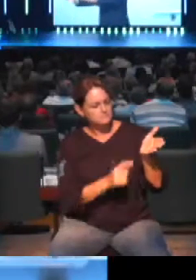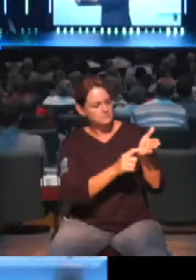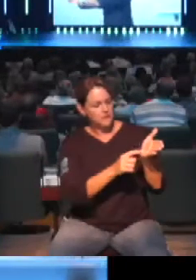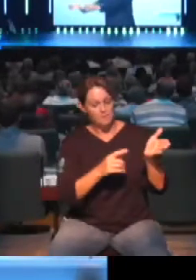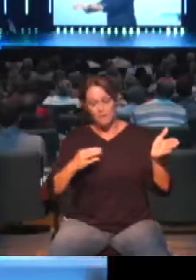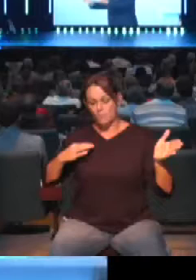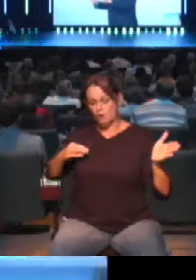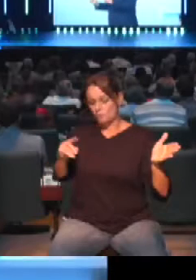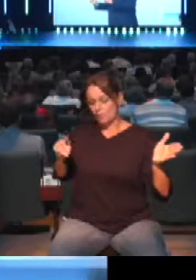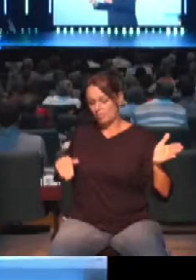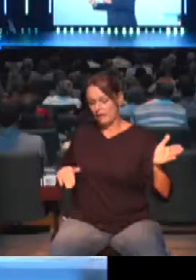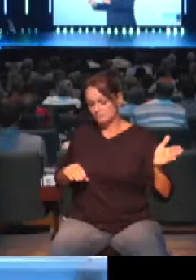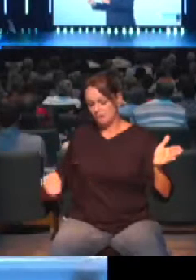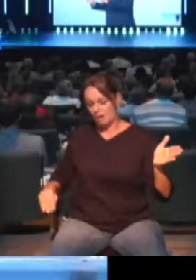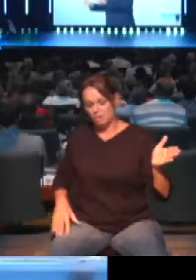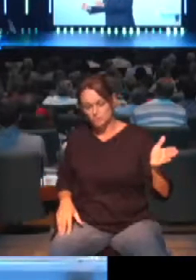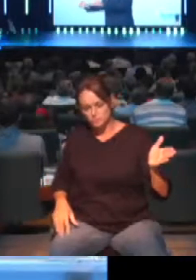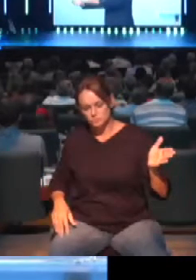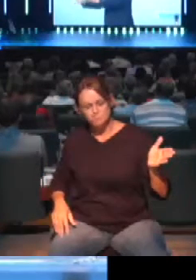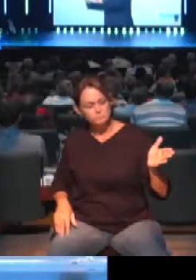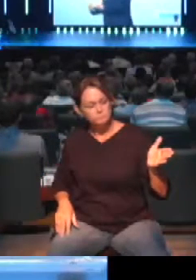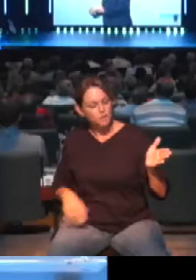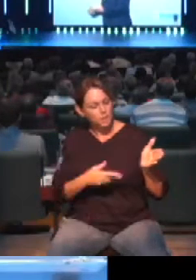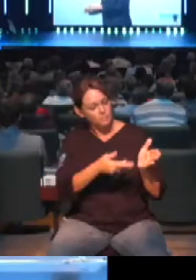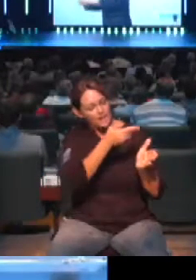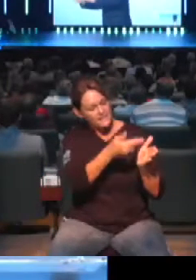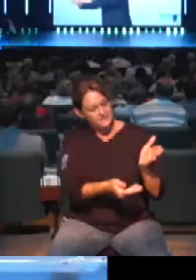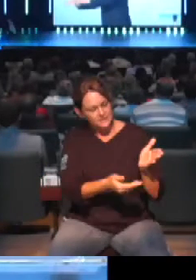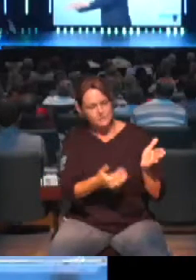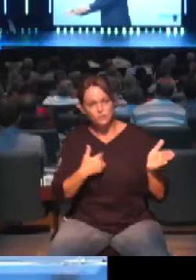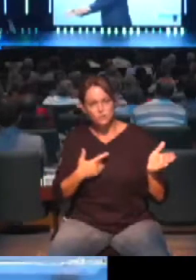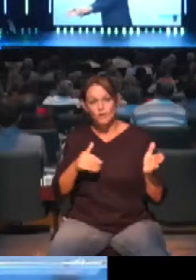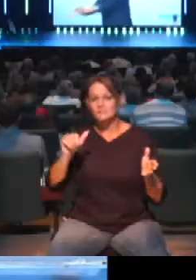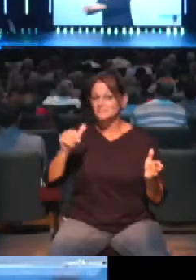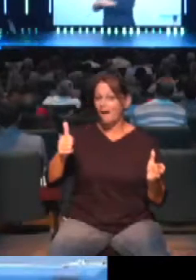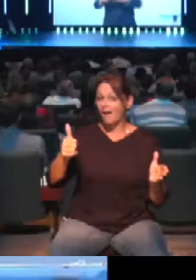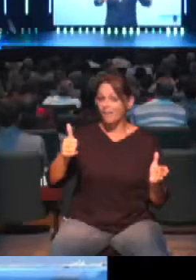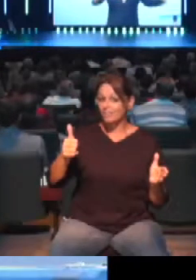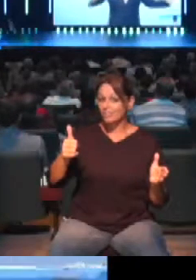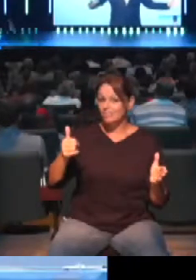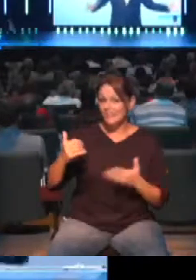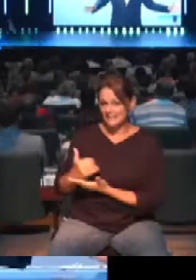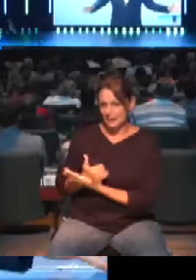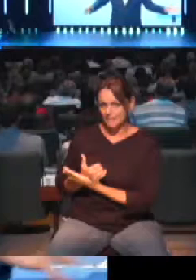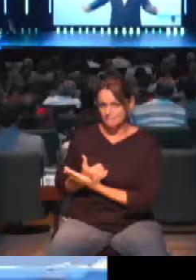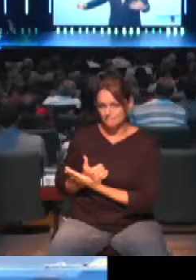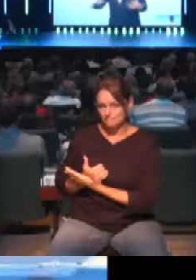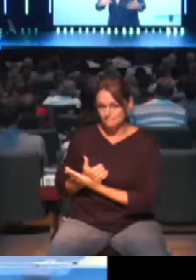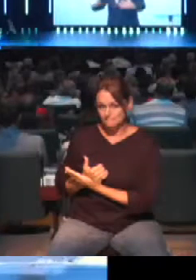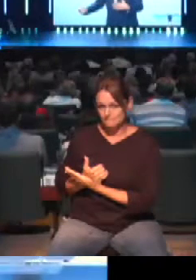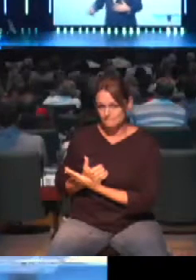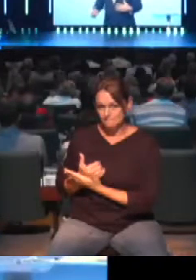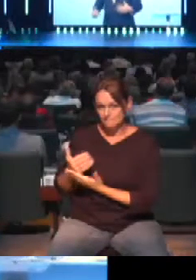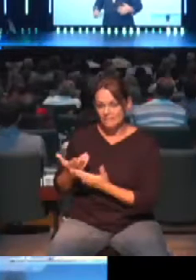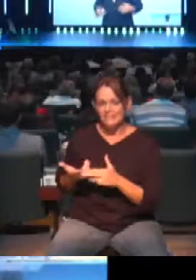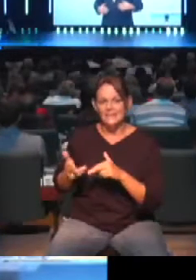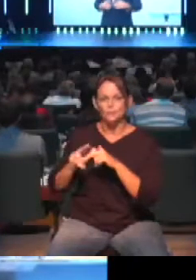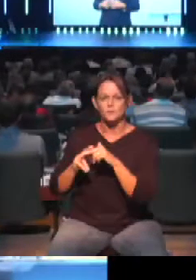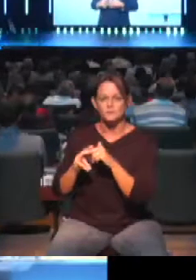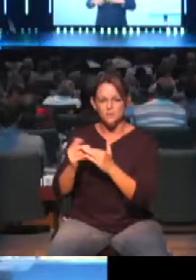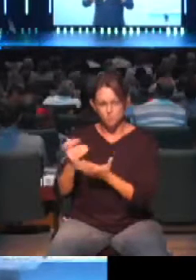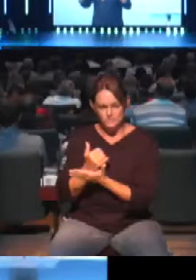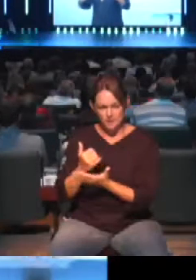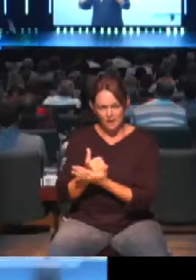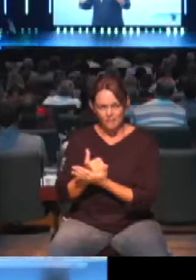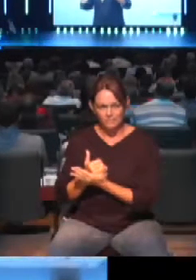profit will be $1,000. That'll be my profit, my income, because you tithe on your income. That's what you tithe on, your increase.